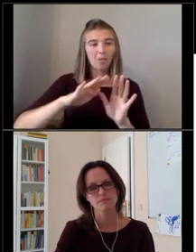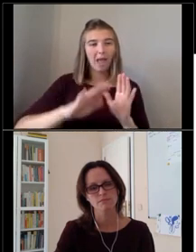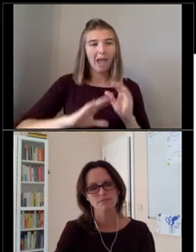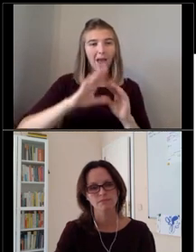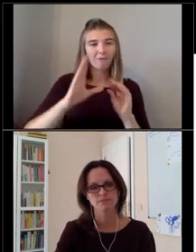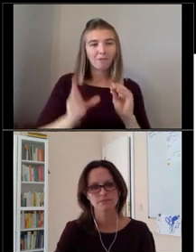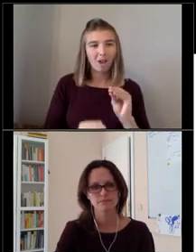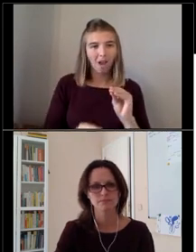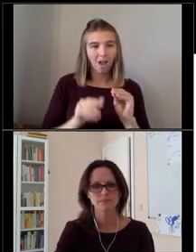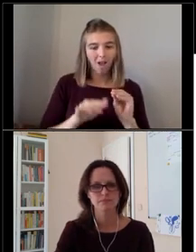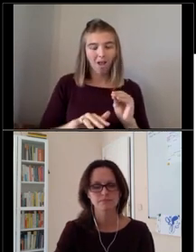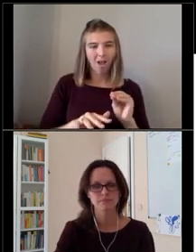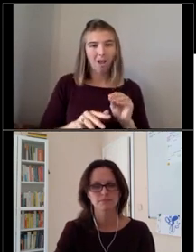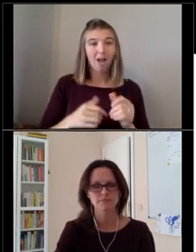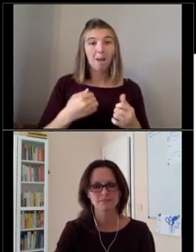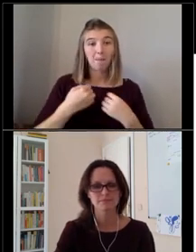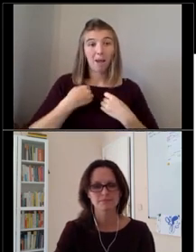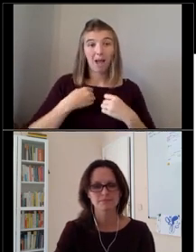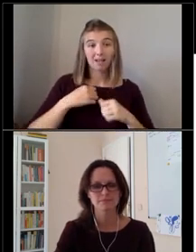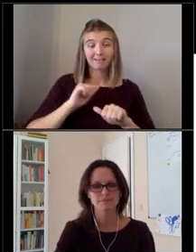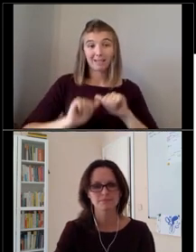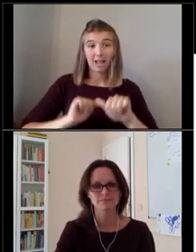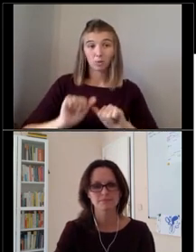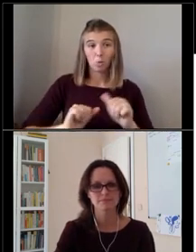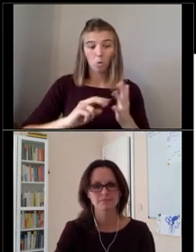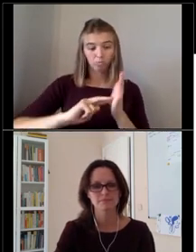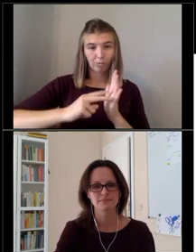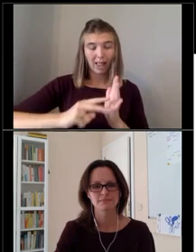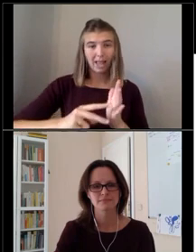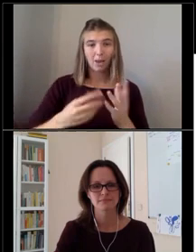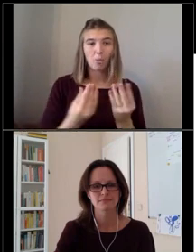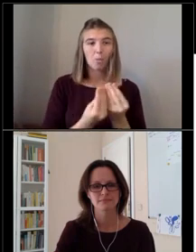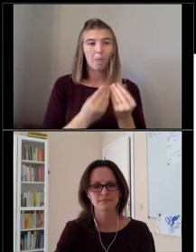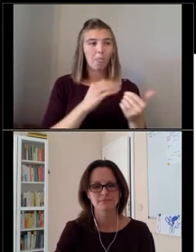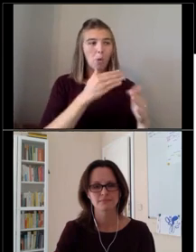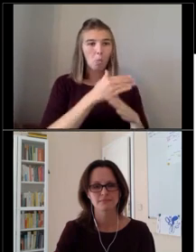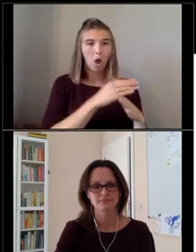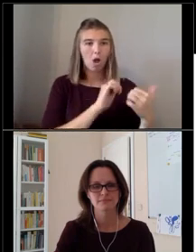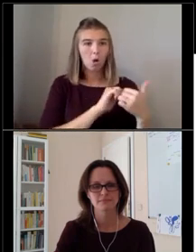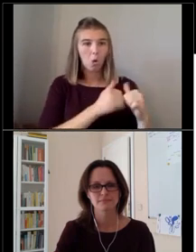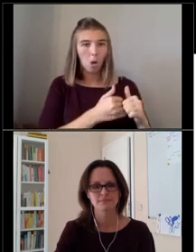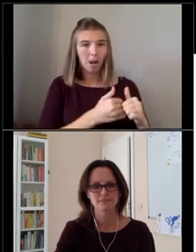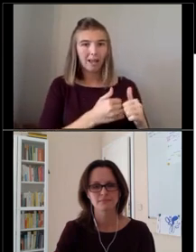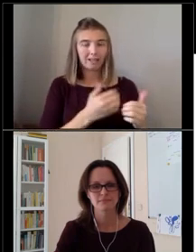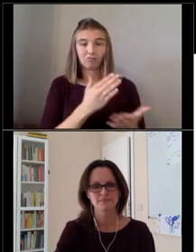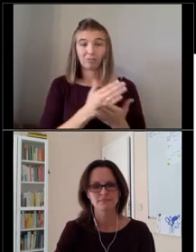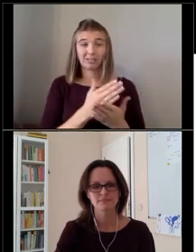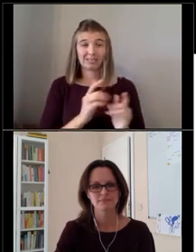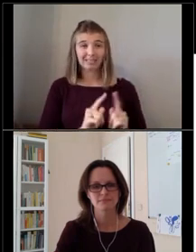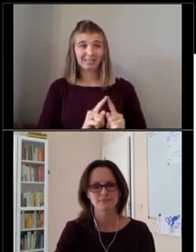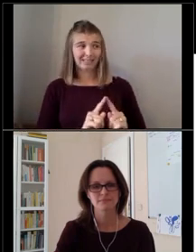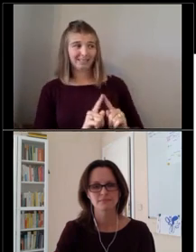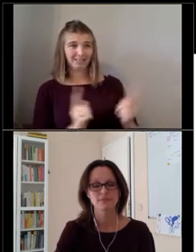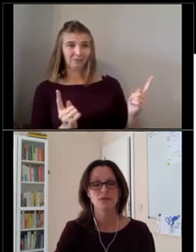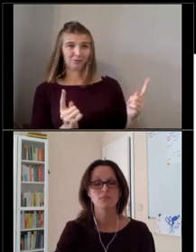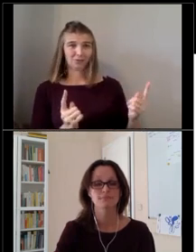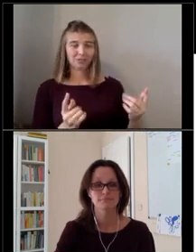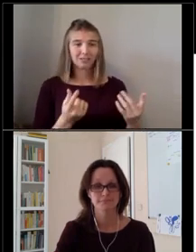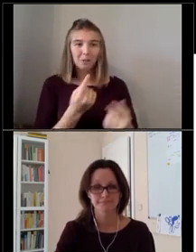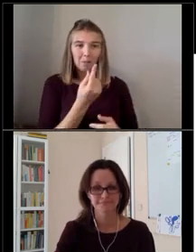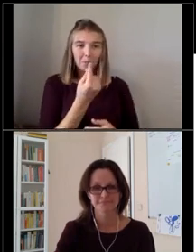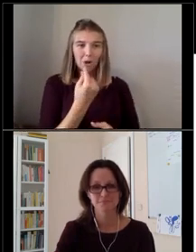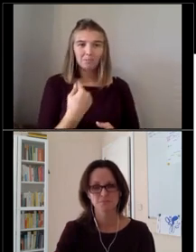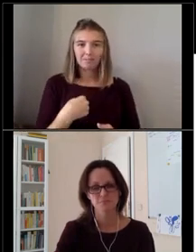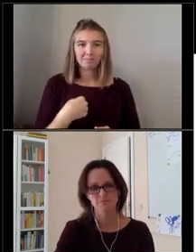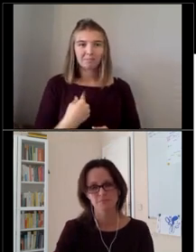is clearly very different. They maybe have one or two whole research group social activities per year.